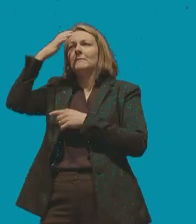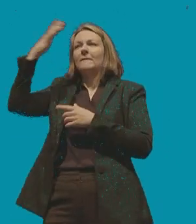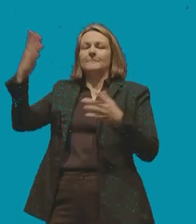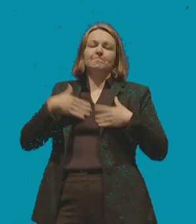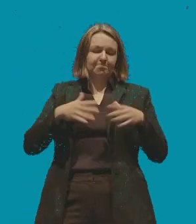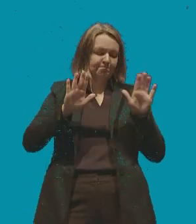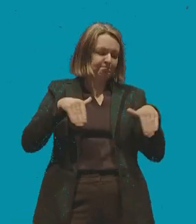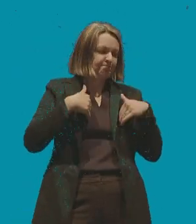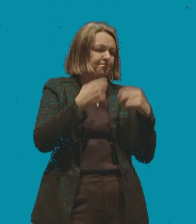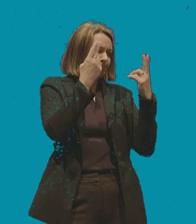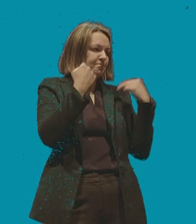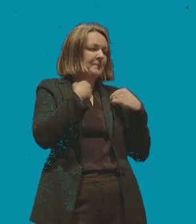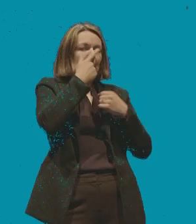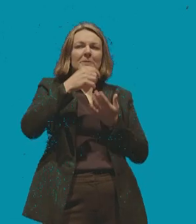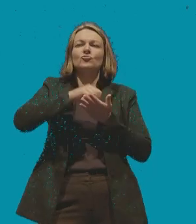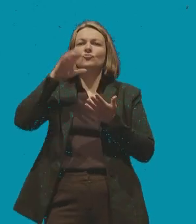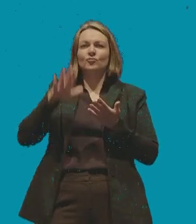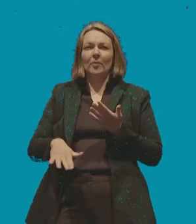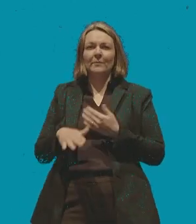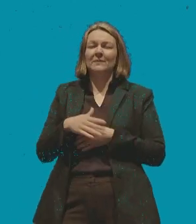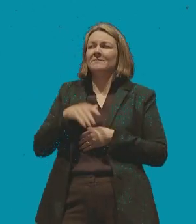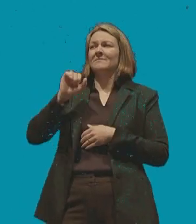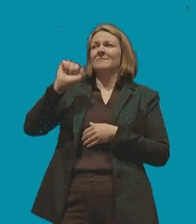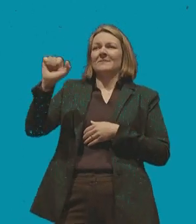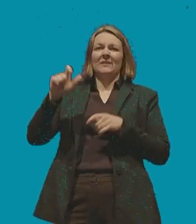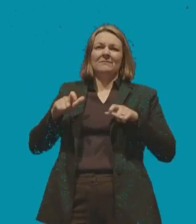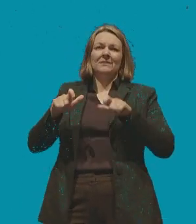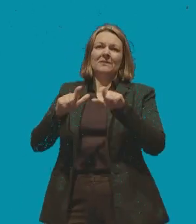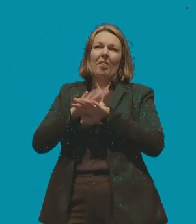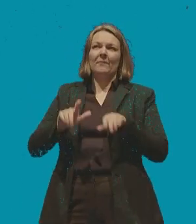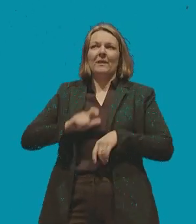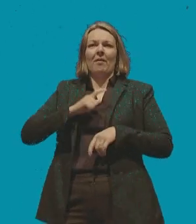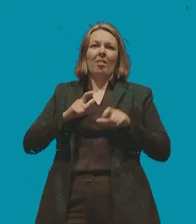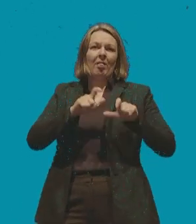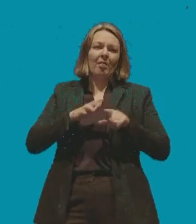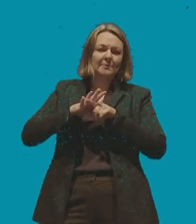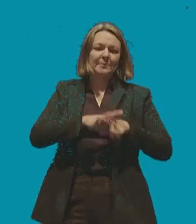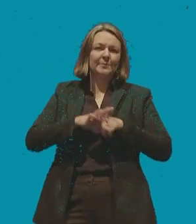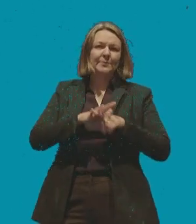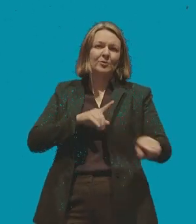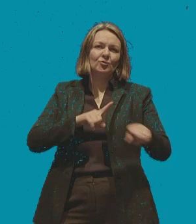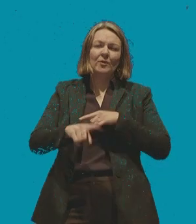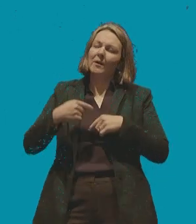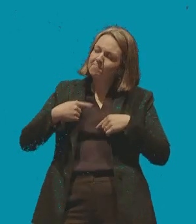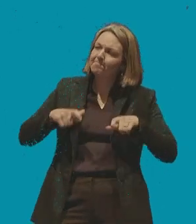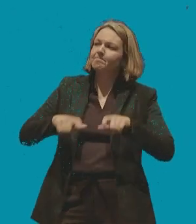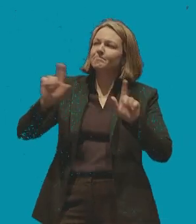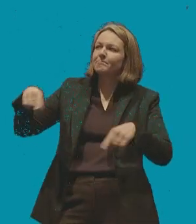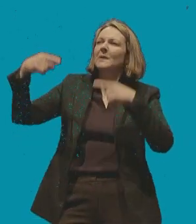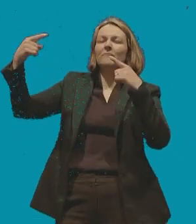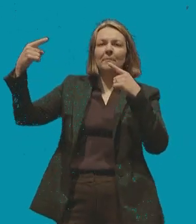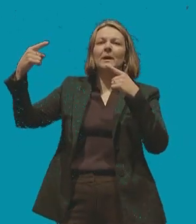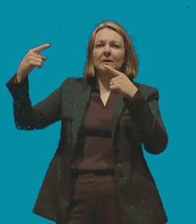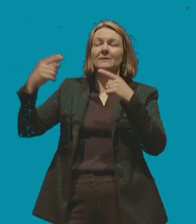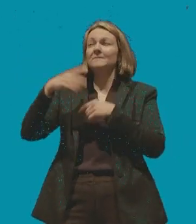government's demonisation of asylum seekers and refugees didn't stop there, Conference, did it? And neither did our determination to fight back. The